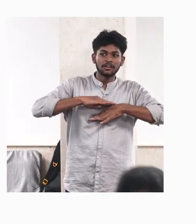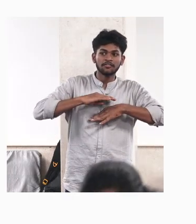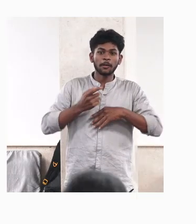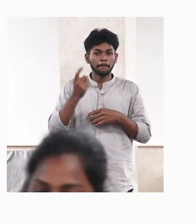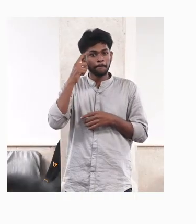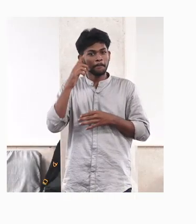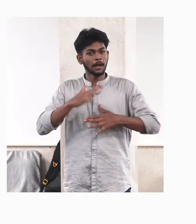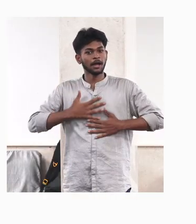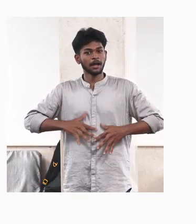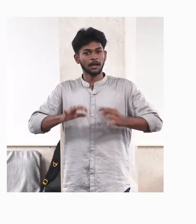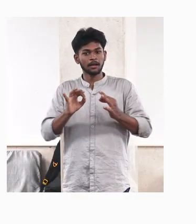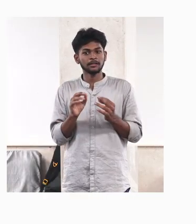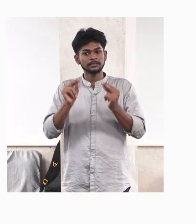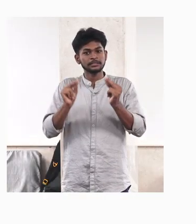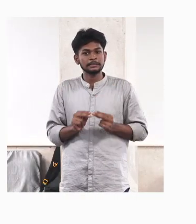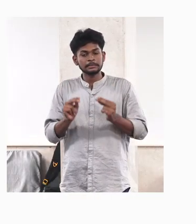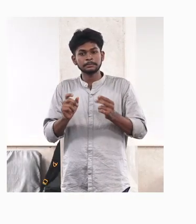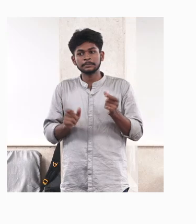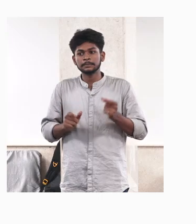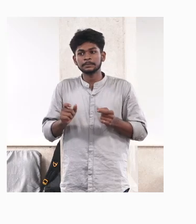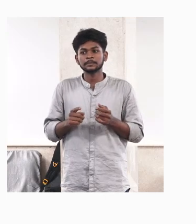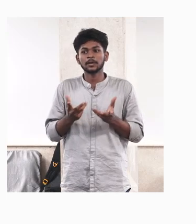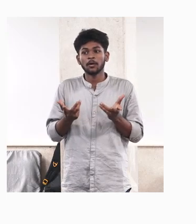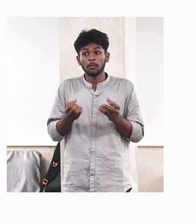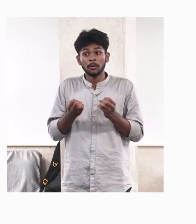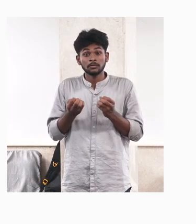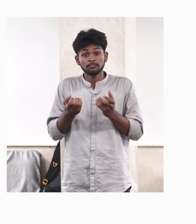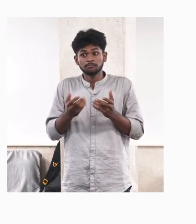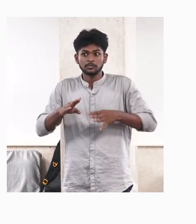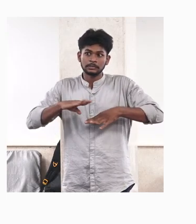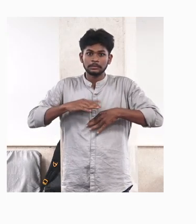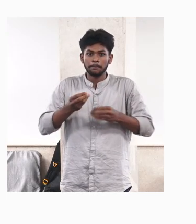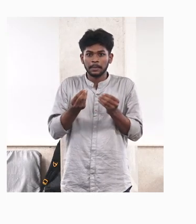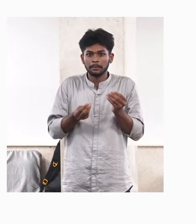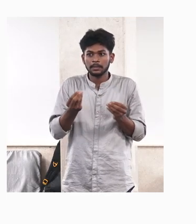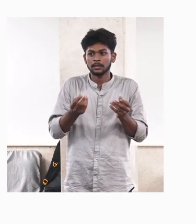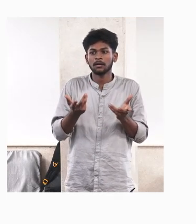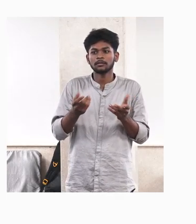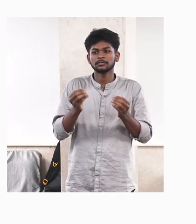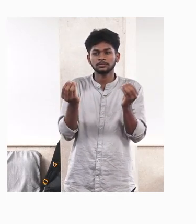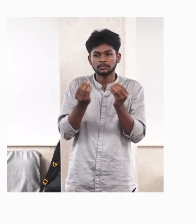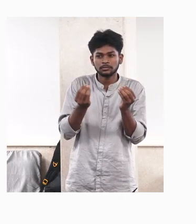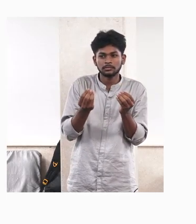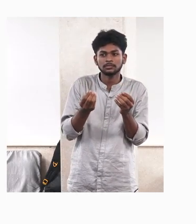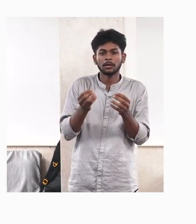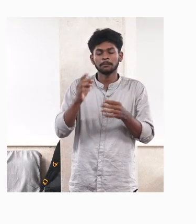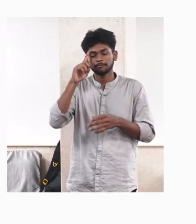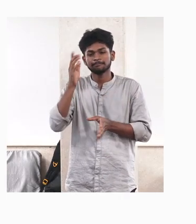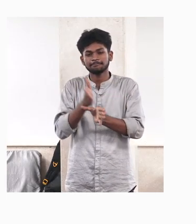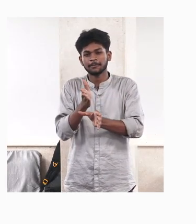mental health needs of the population, not just giving some setting of